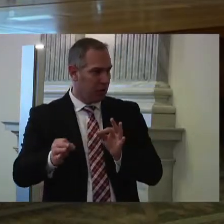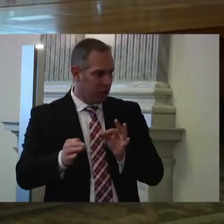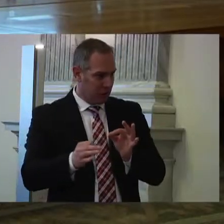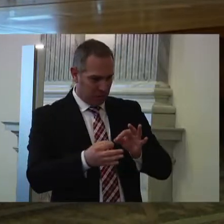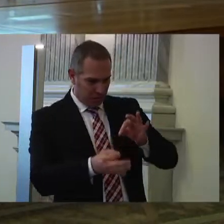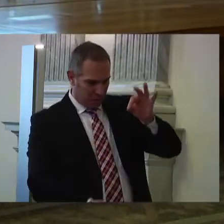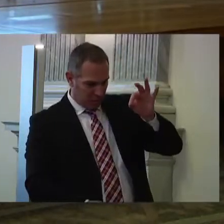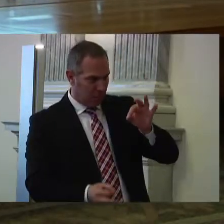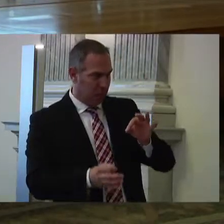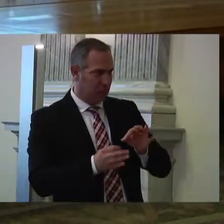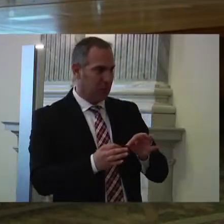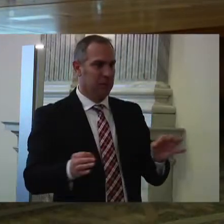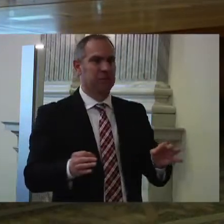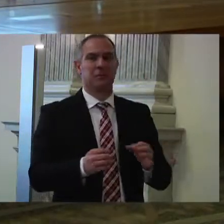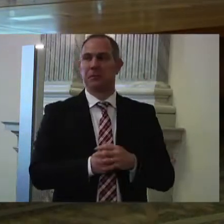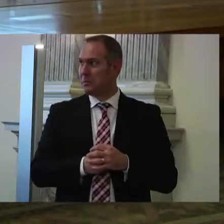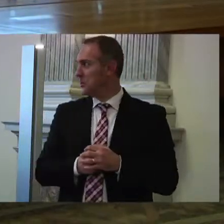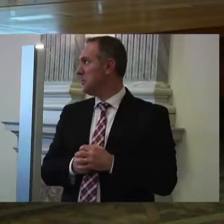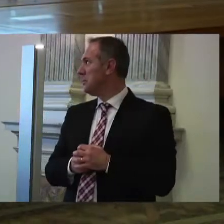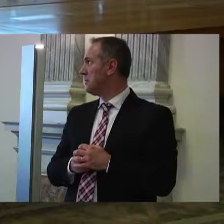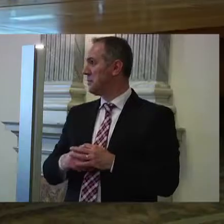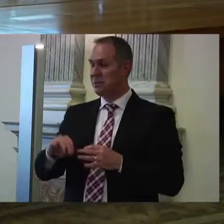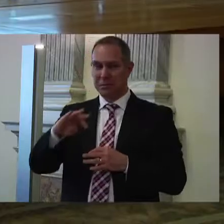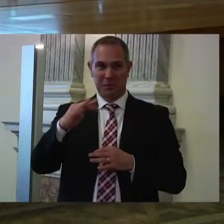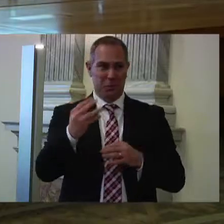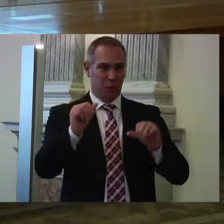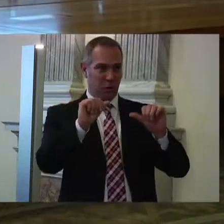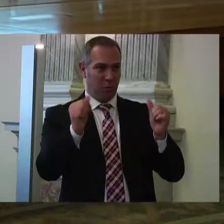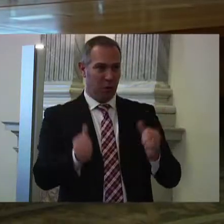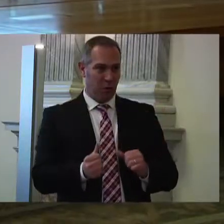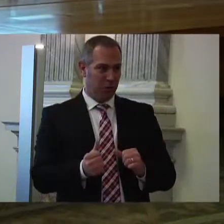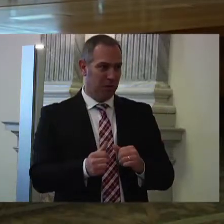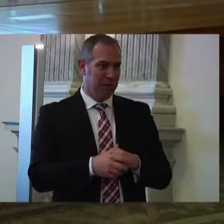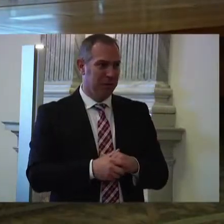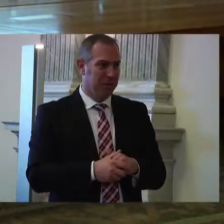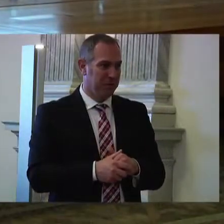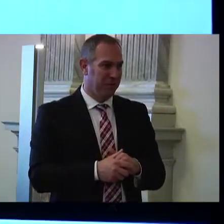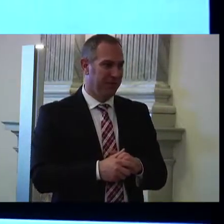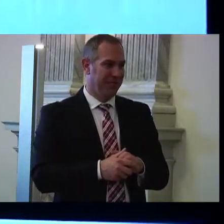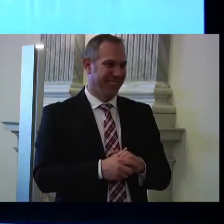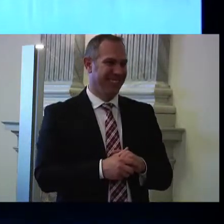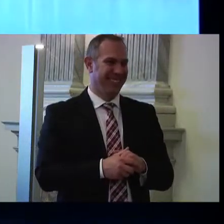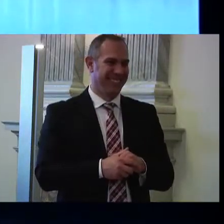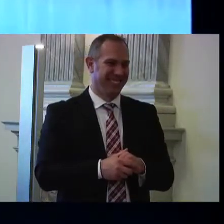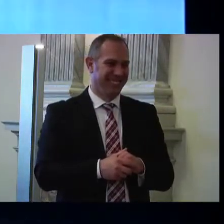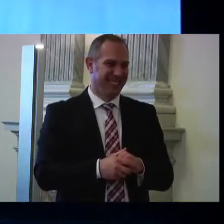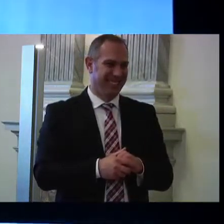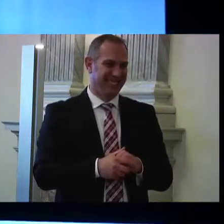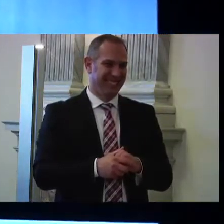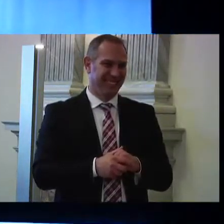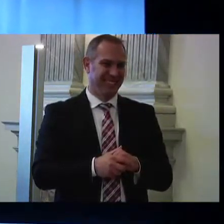is... Quarto uno modulo sulla... questo lo scoprirete col MOOC, come si...